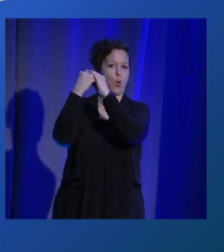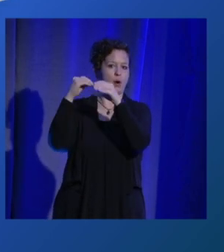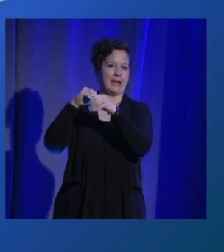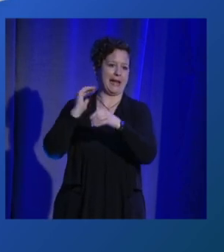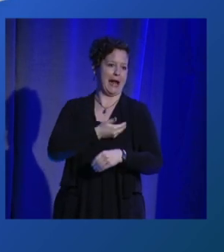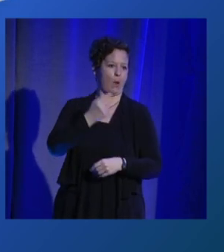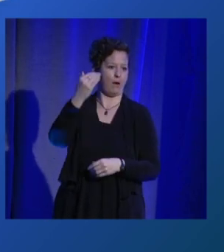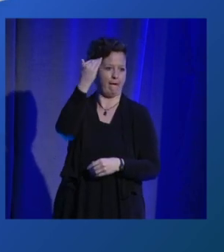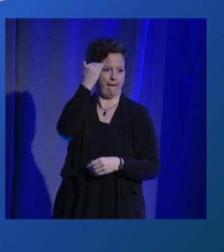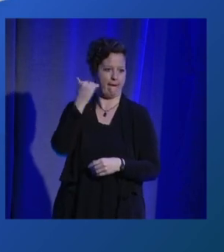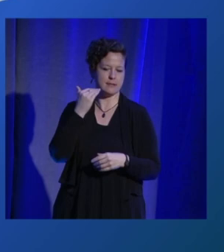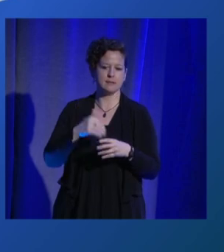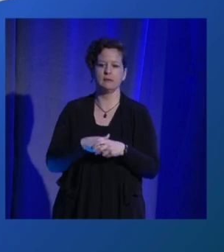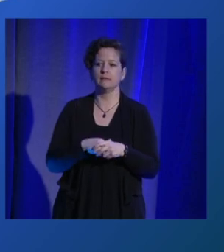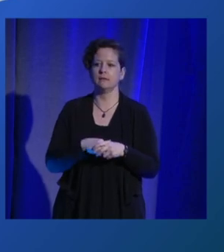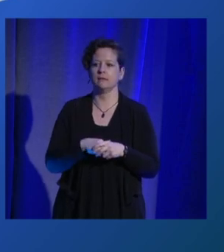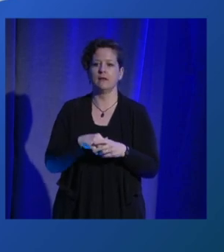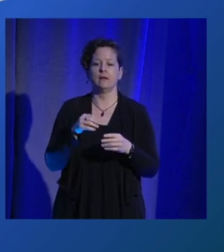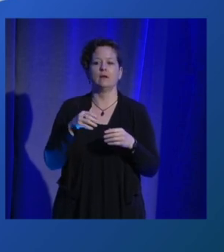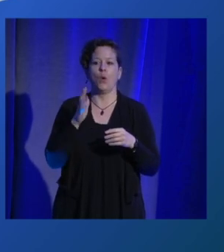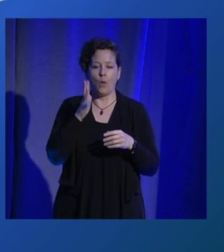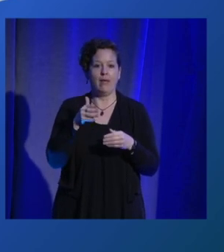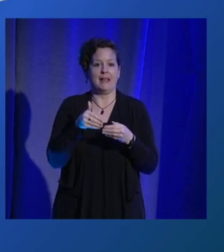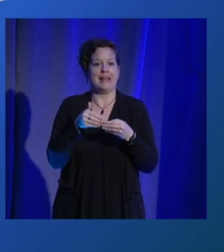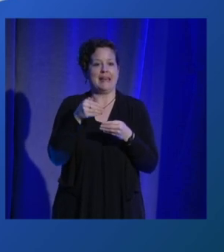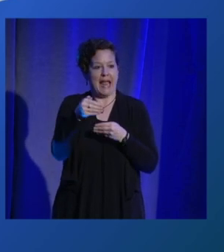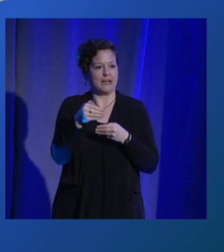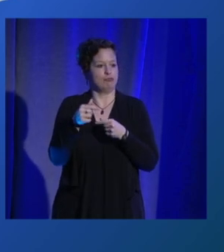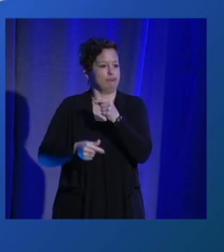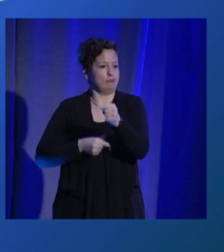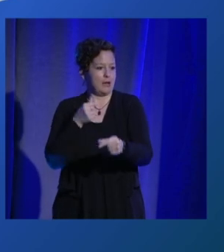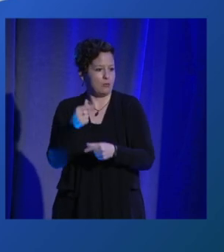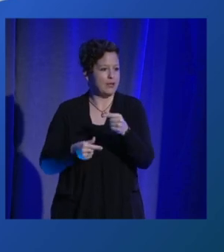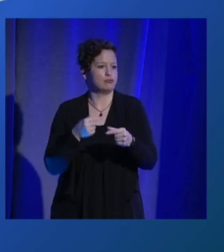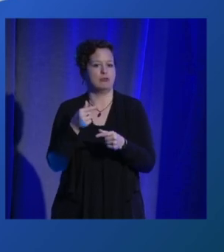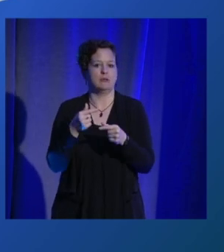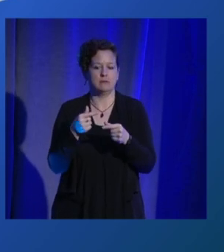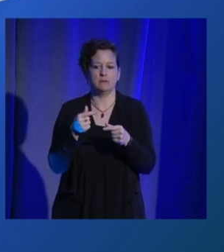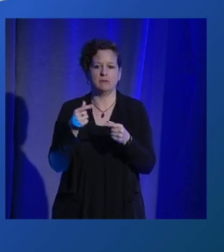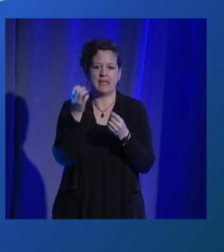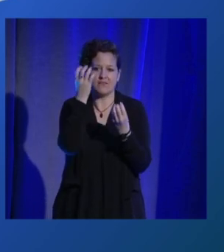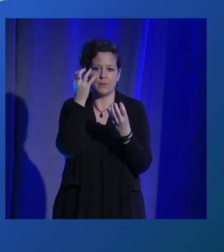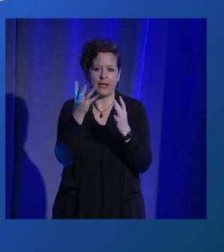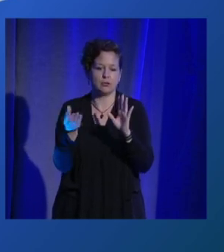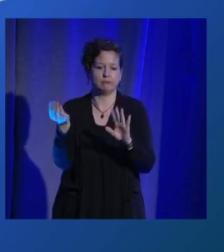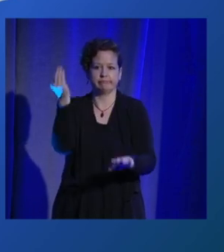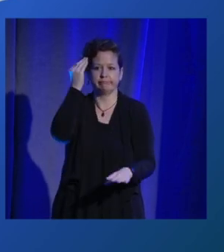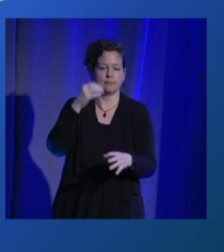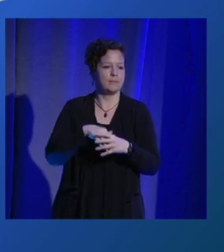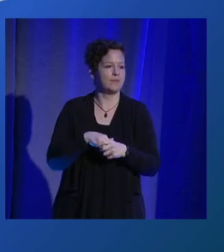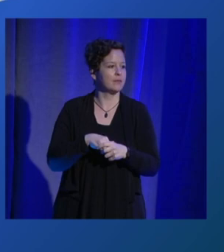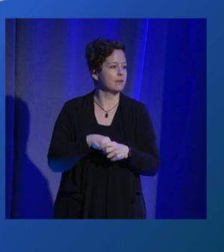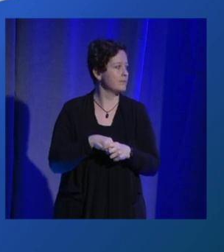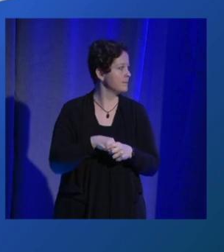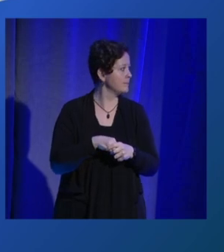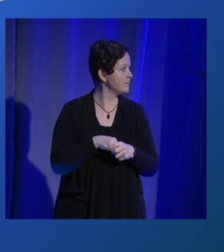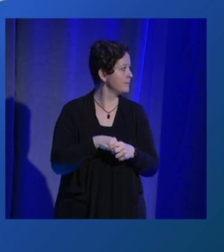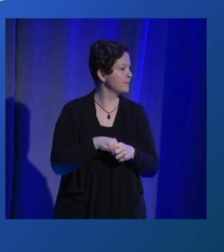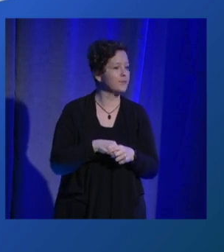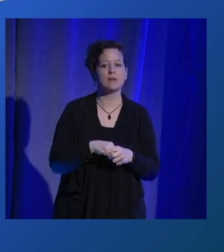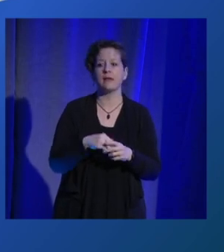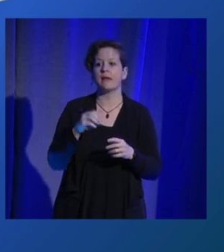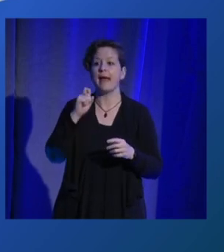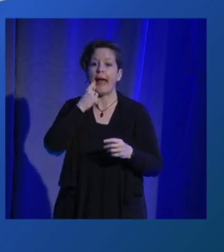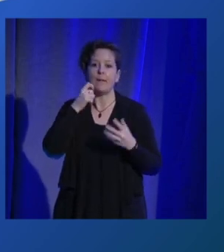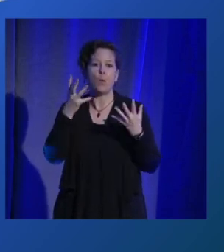using Wave guides and Next Generation compute right you won't walk around with these things that look like ski masses as Apple